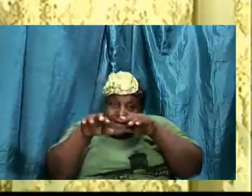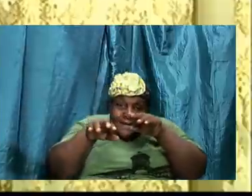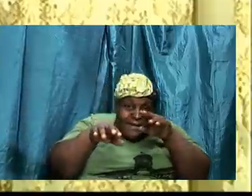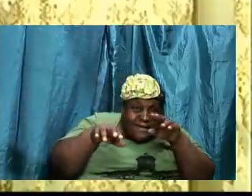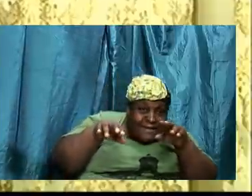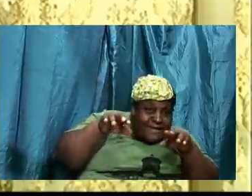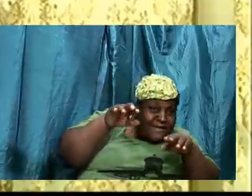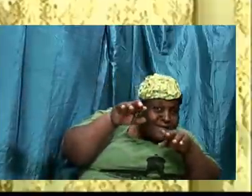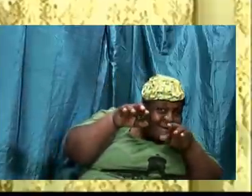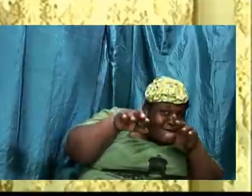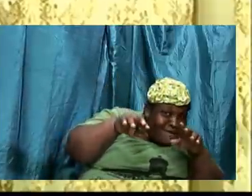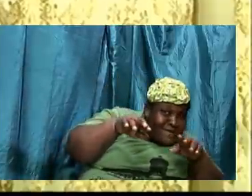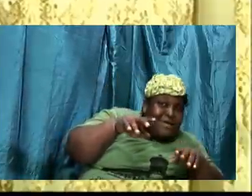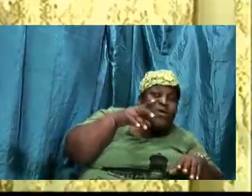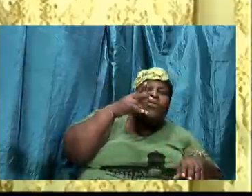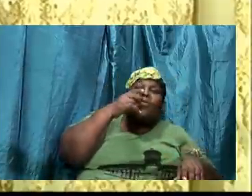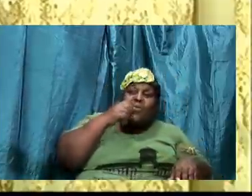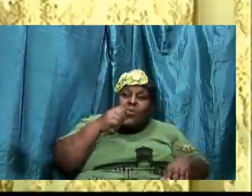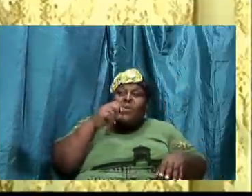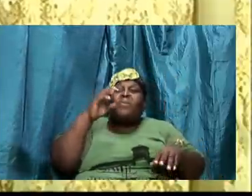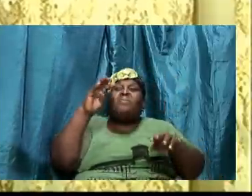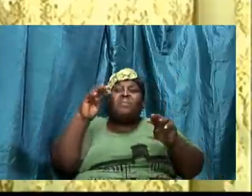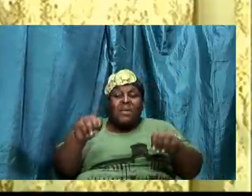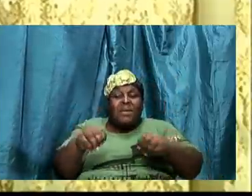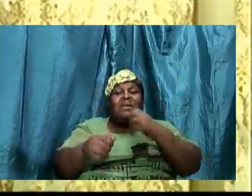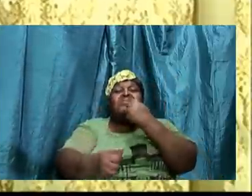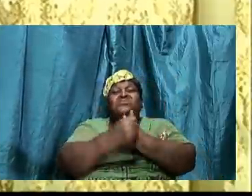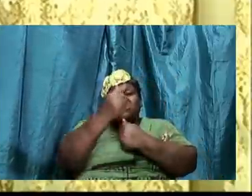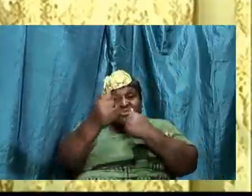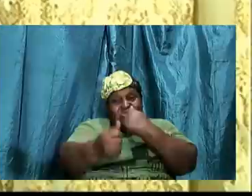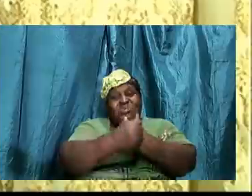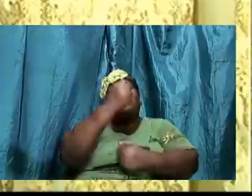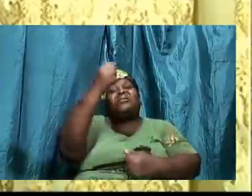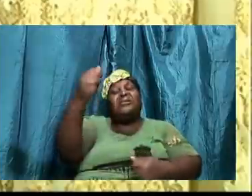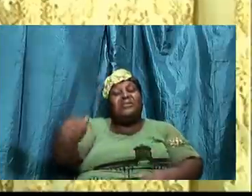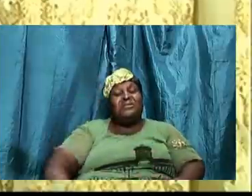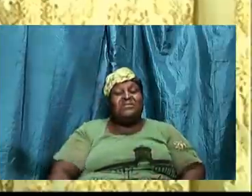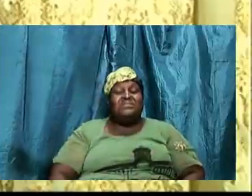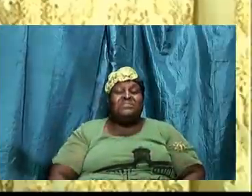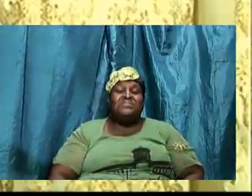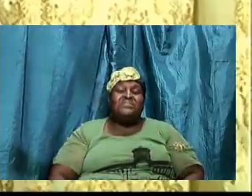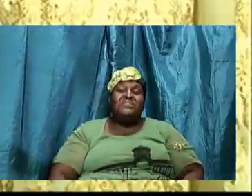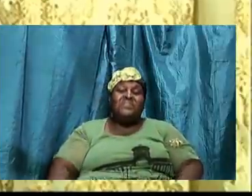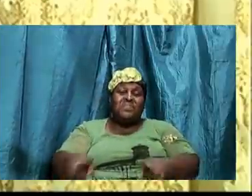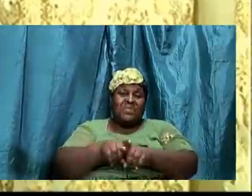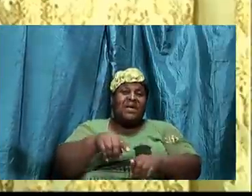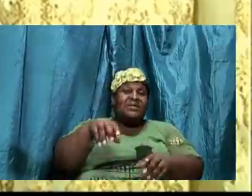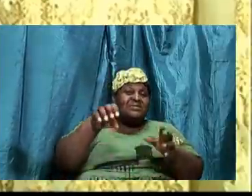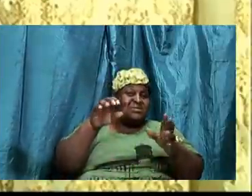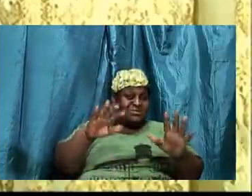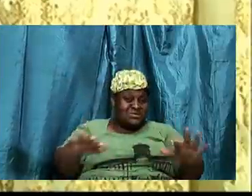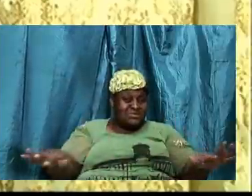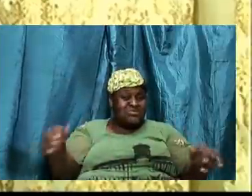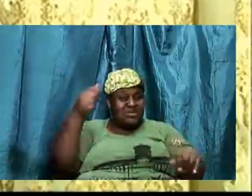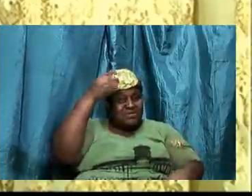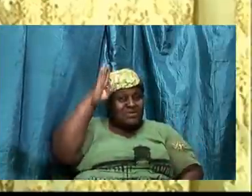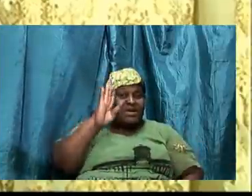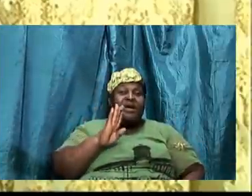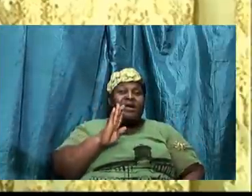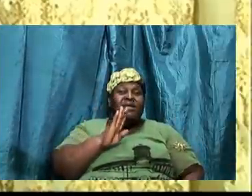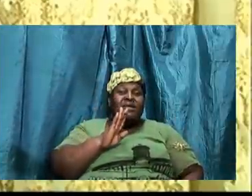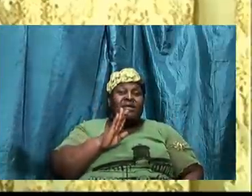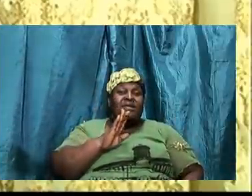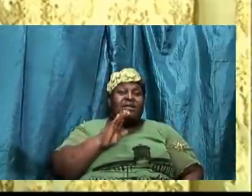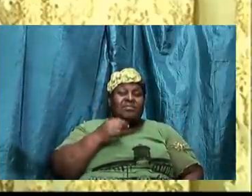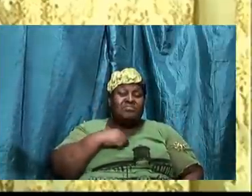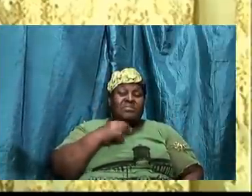seeking whom he may devour. As a child of God, I'm telling you, if your